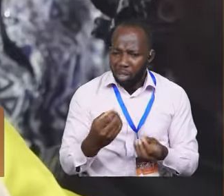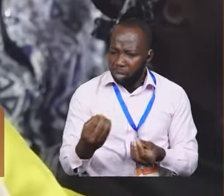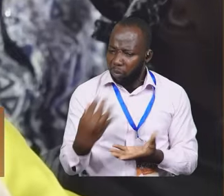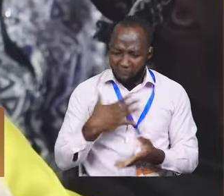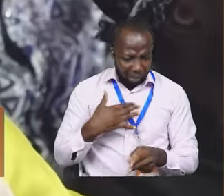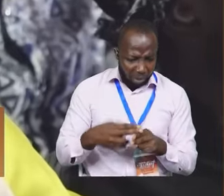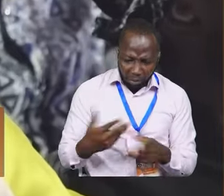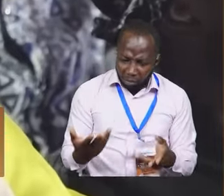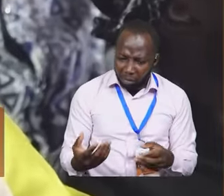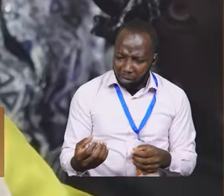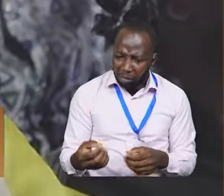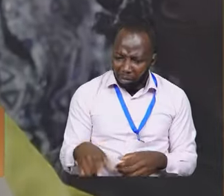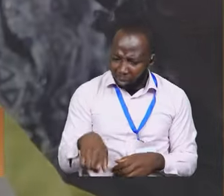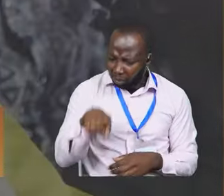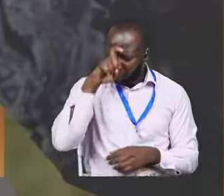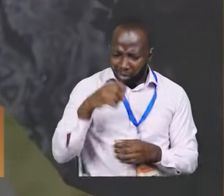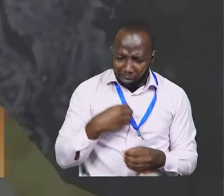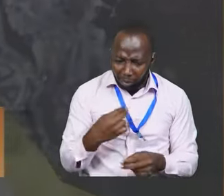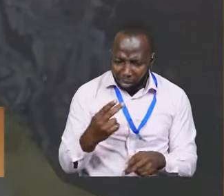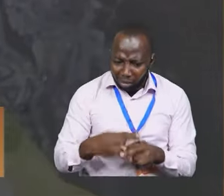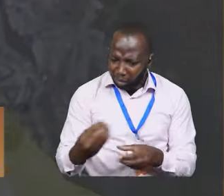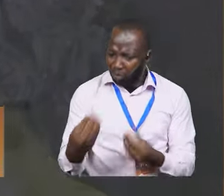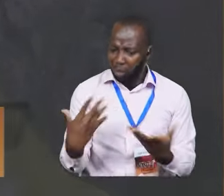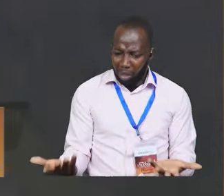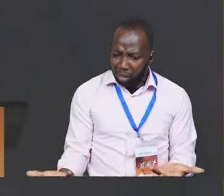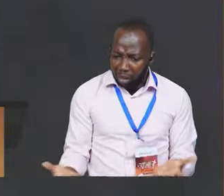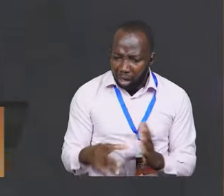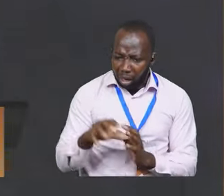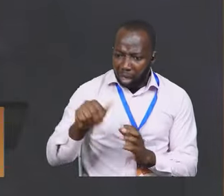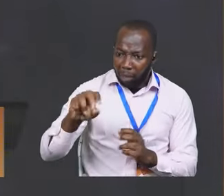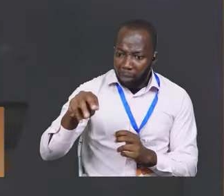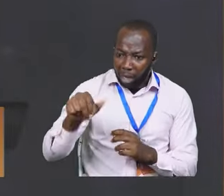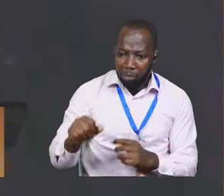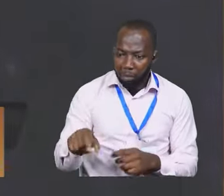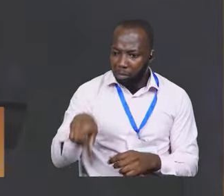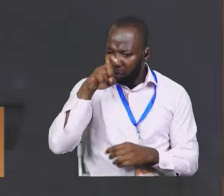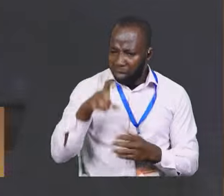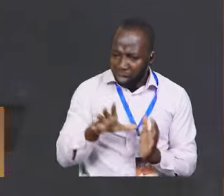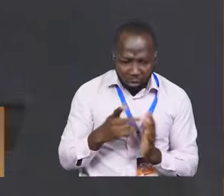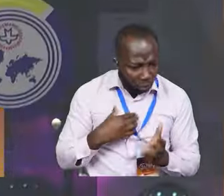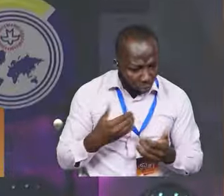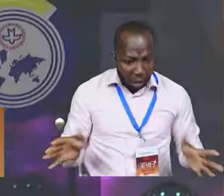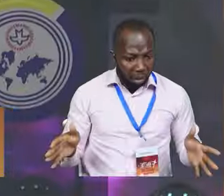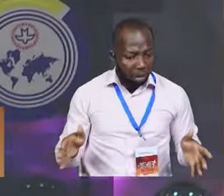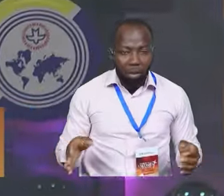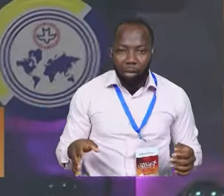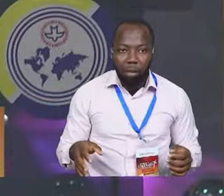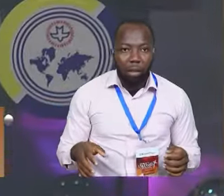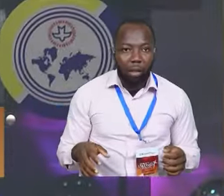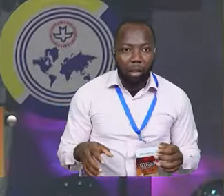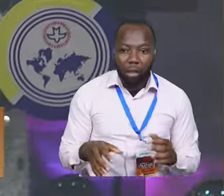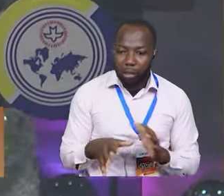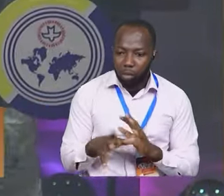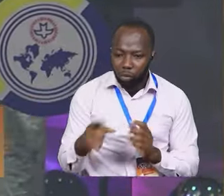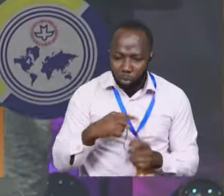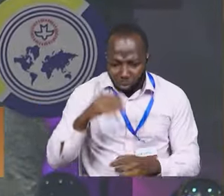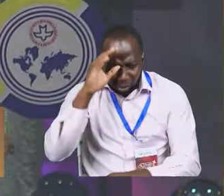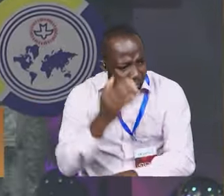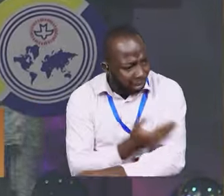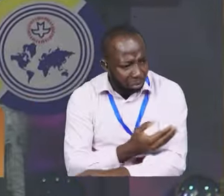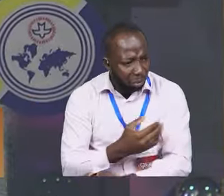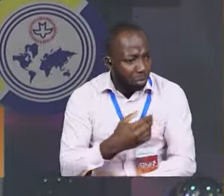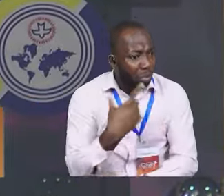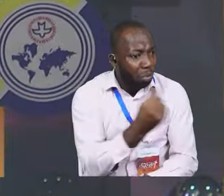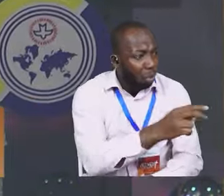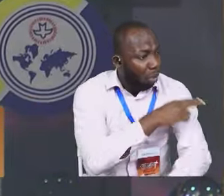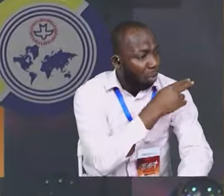What's so wonderful is that the man mentioned my name. Ama. And said, Ama. Why era? You are lost. So they are calling no echo